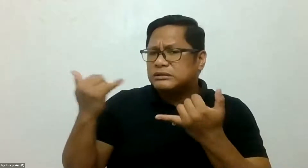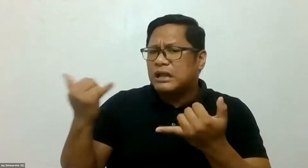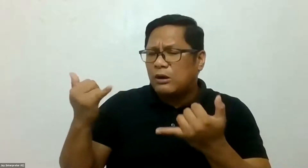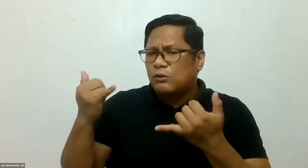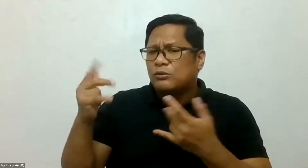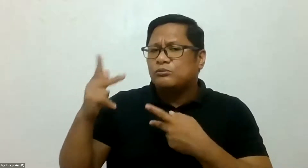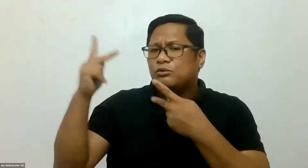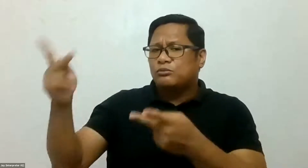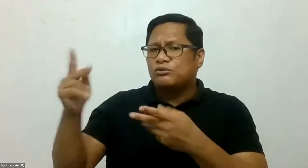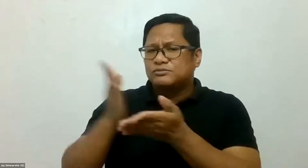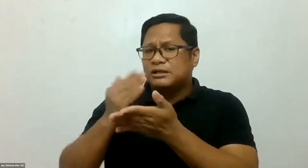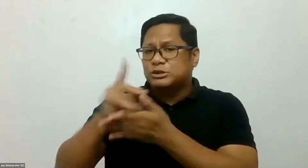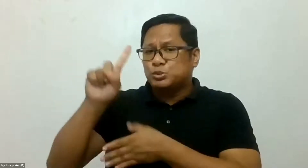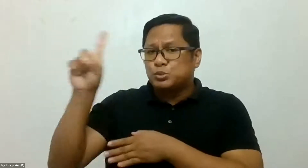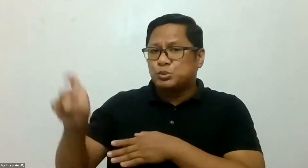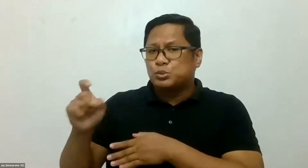that?